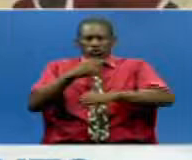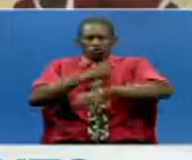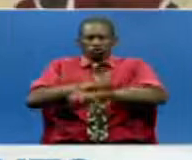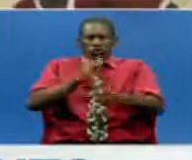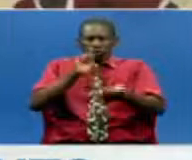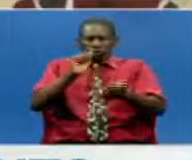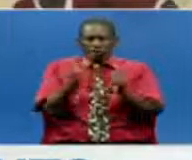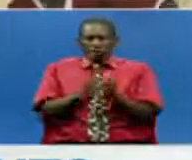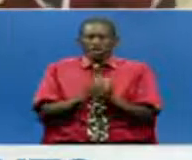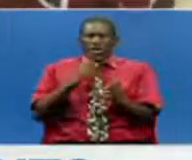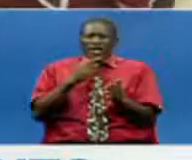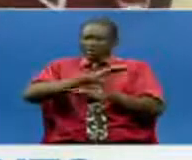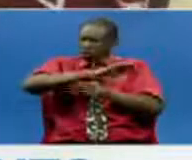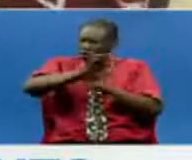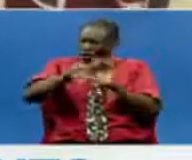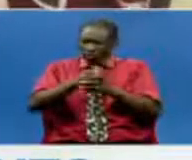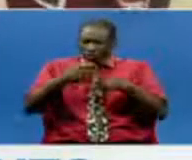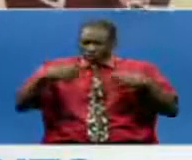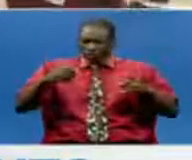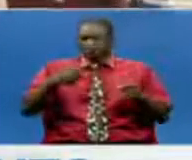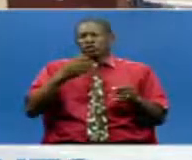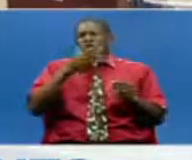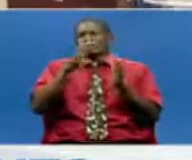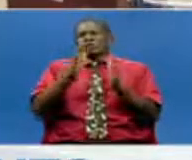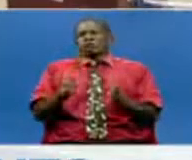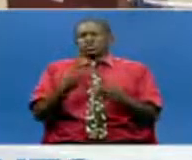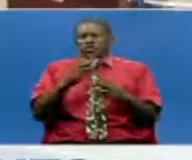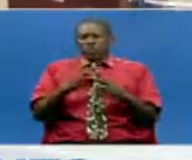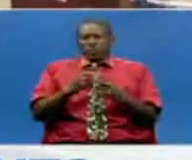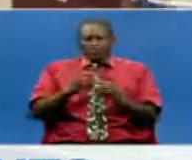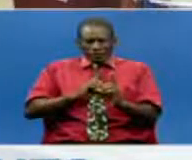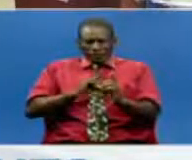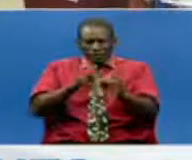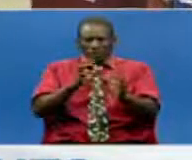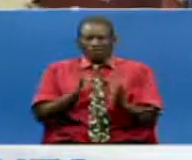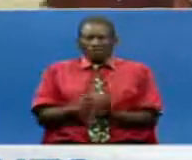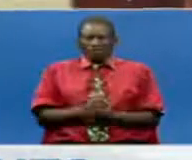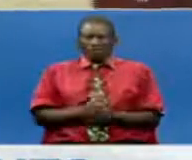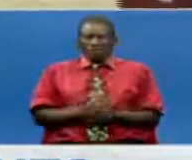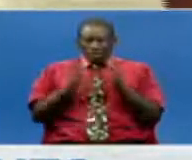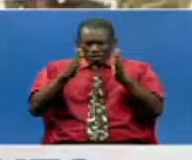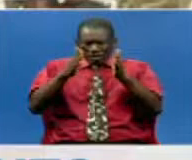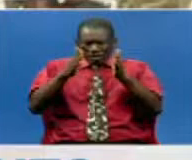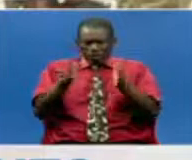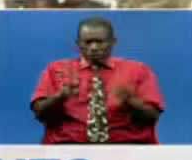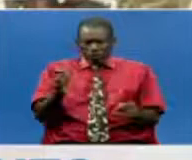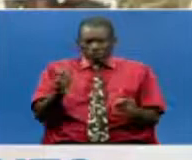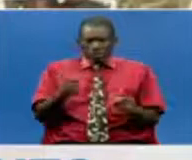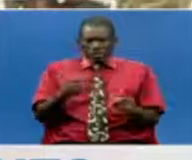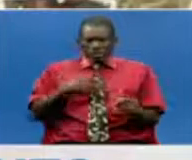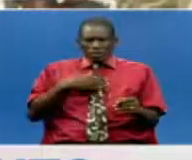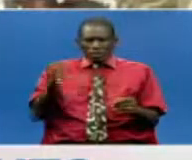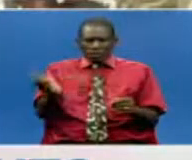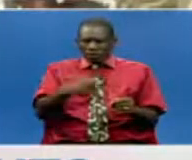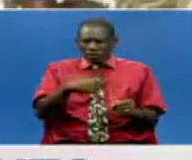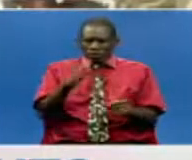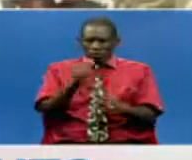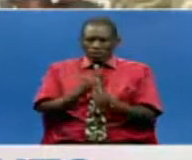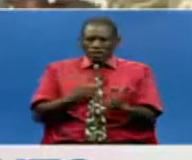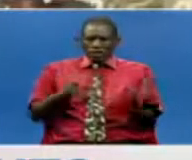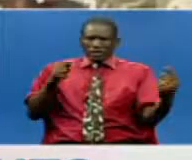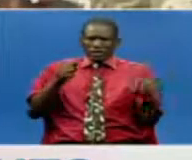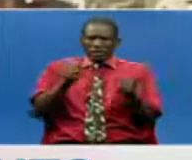he attributes all the success to the man he calls his mentor. The main person in my table tennis journey up to